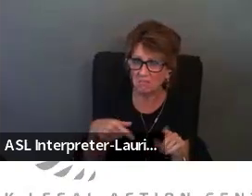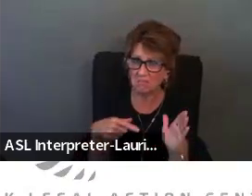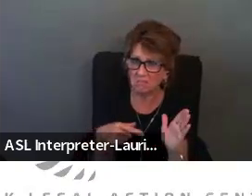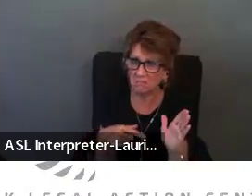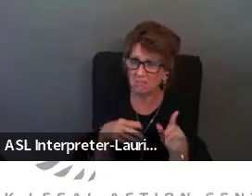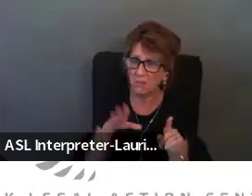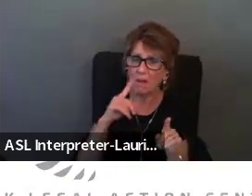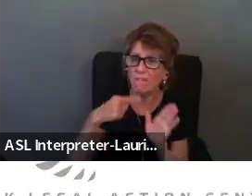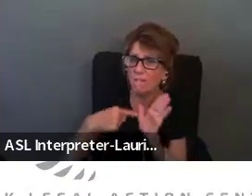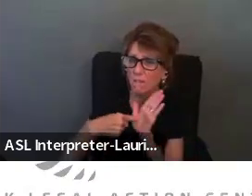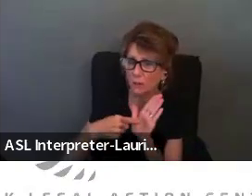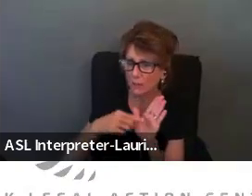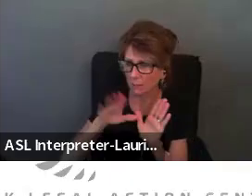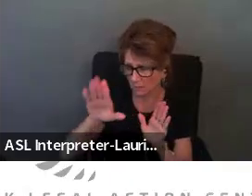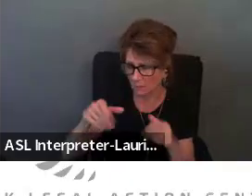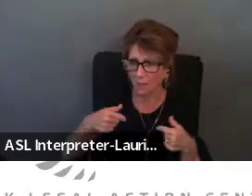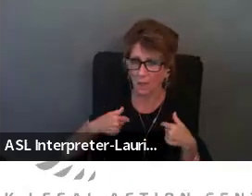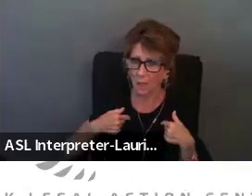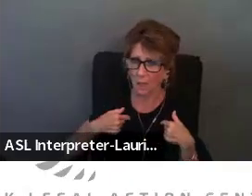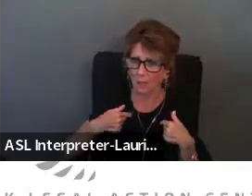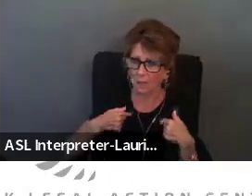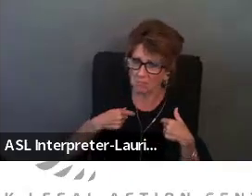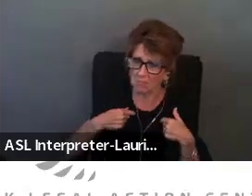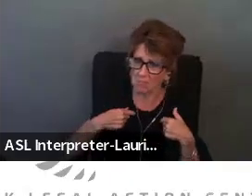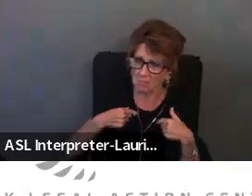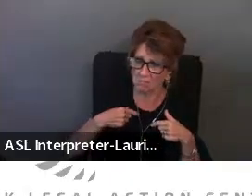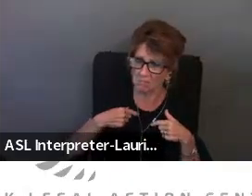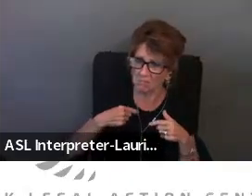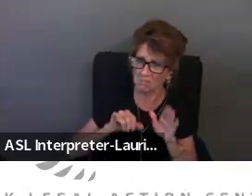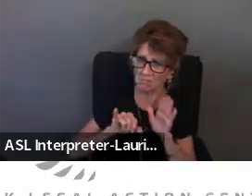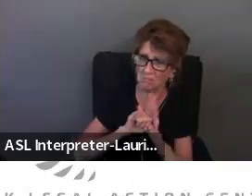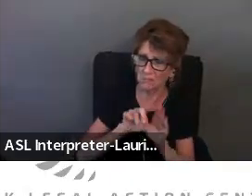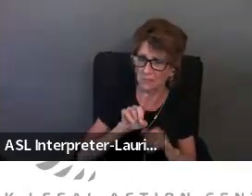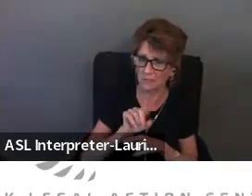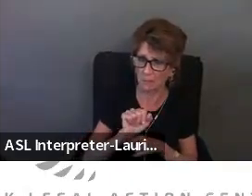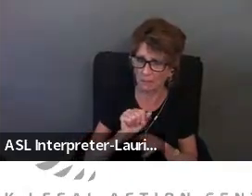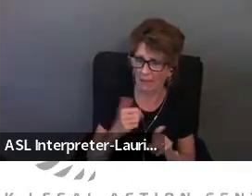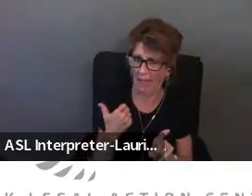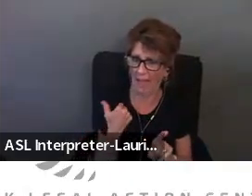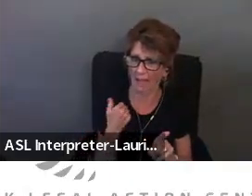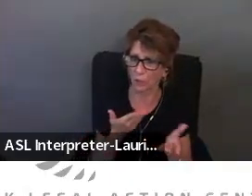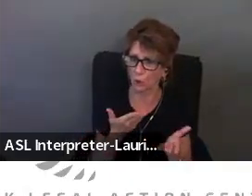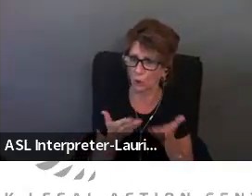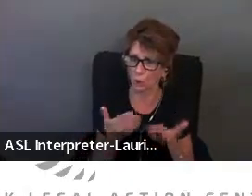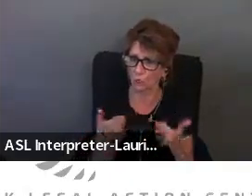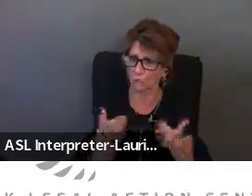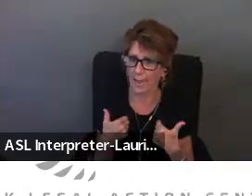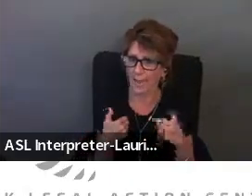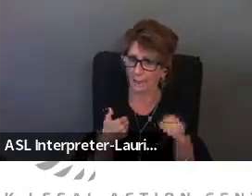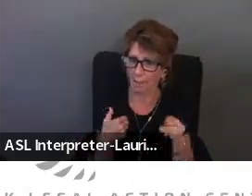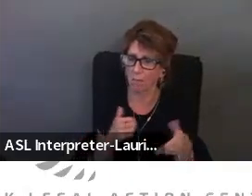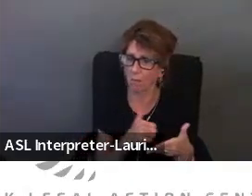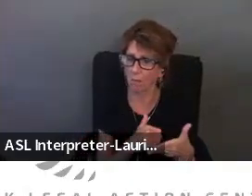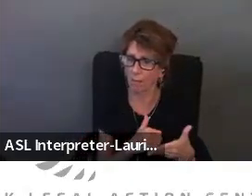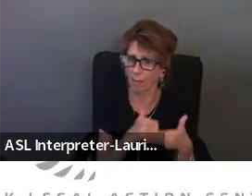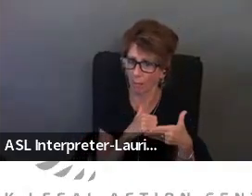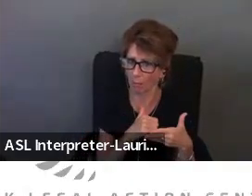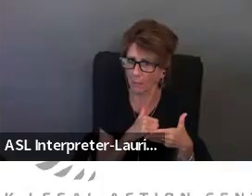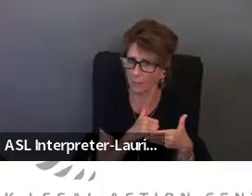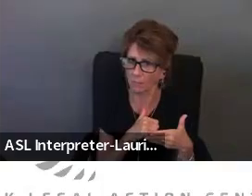have a disability, I have a service animal that assists me